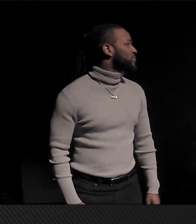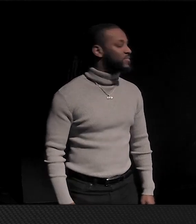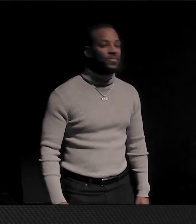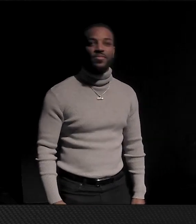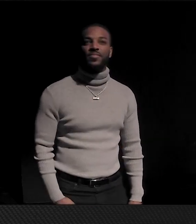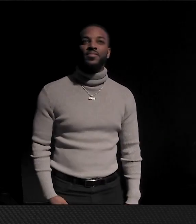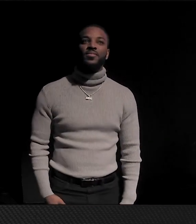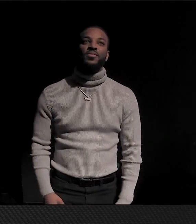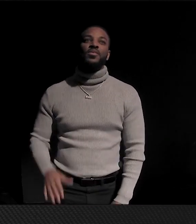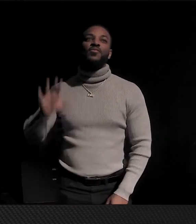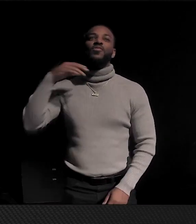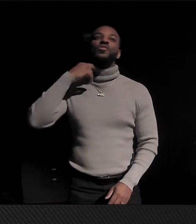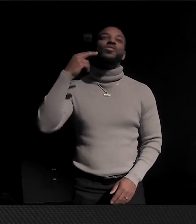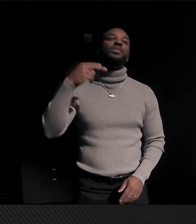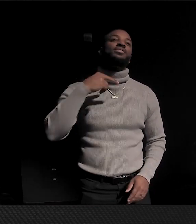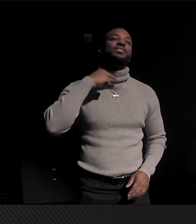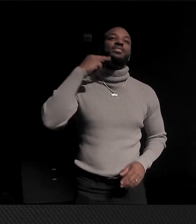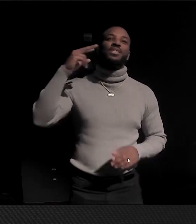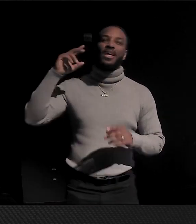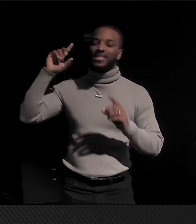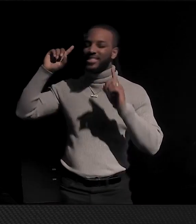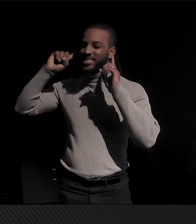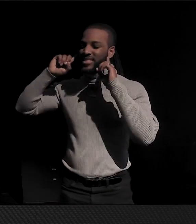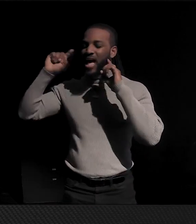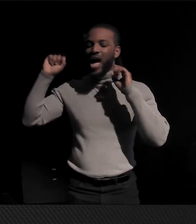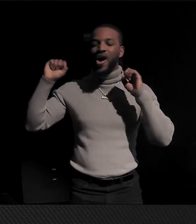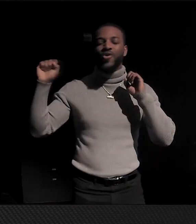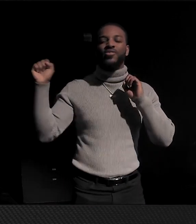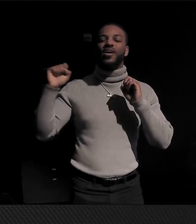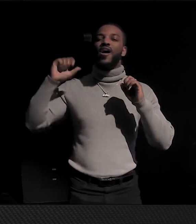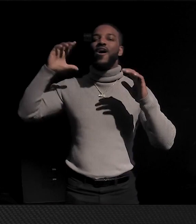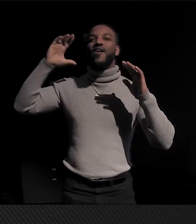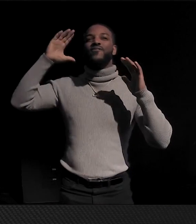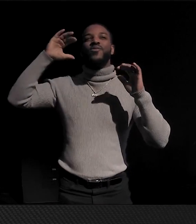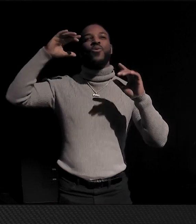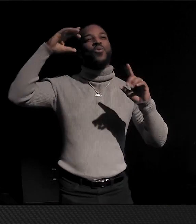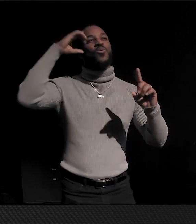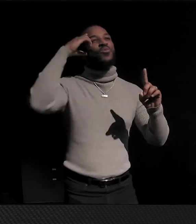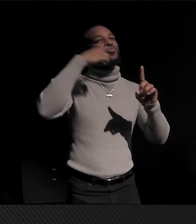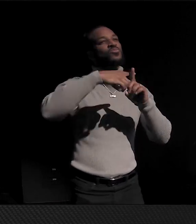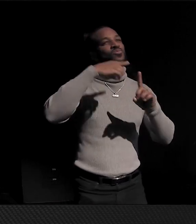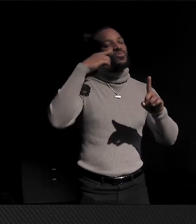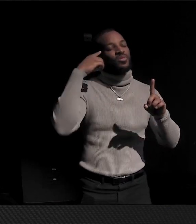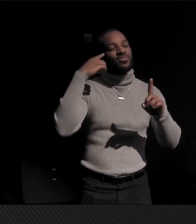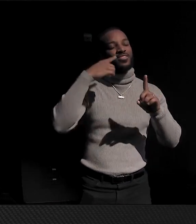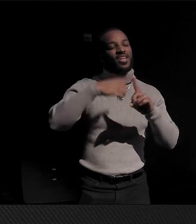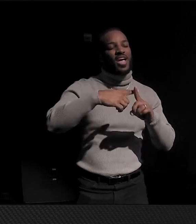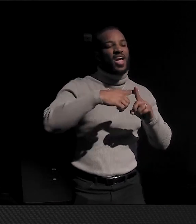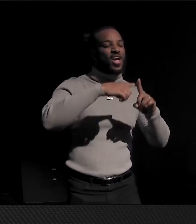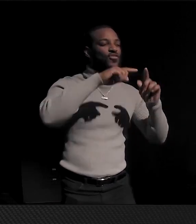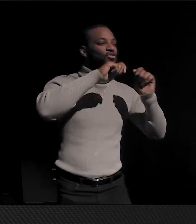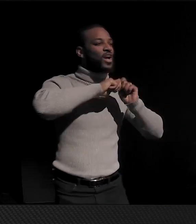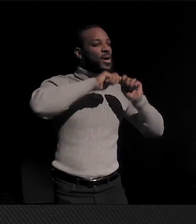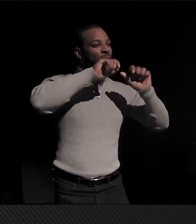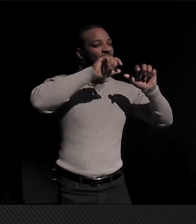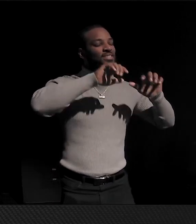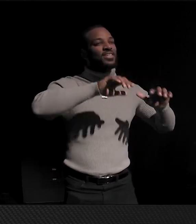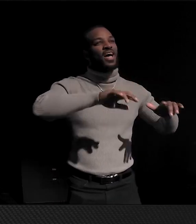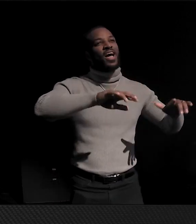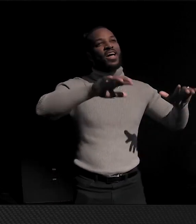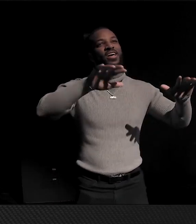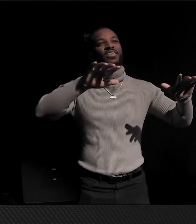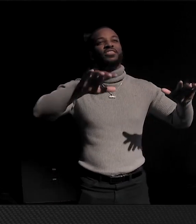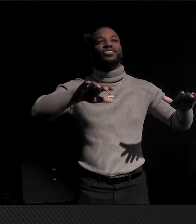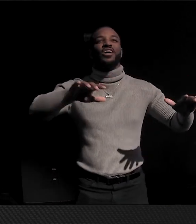Your voice. Your voice is the sound of hope. To every tribe